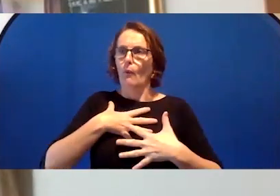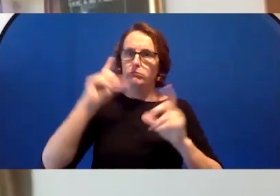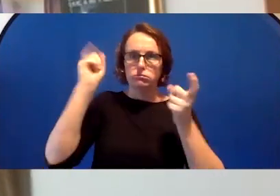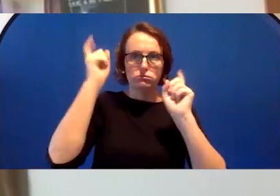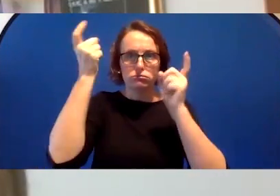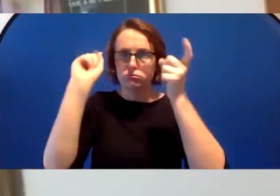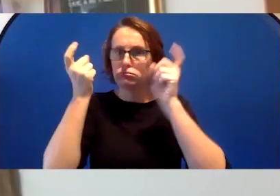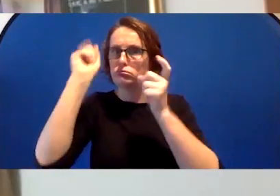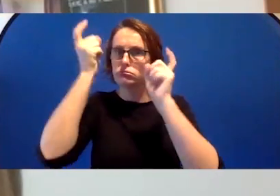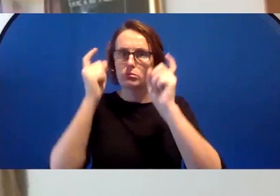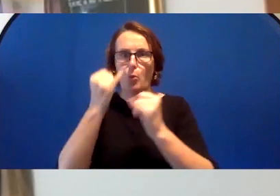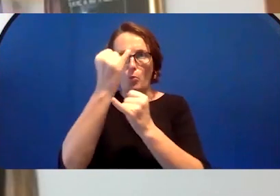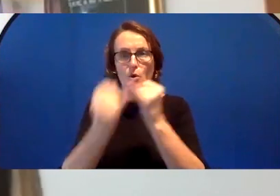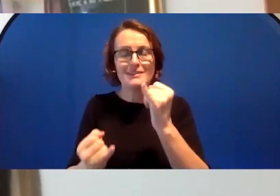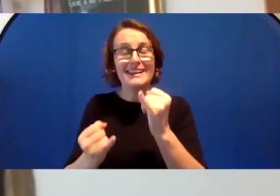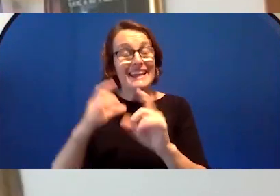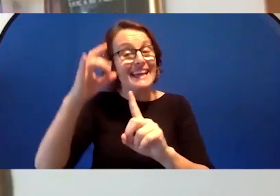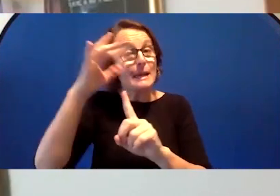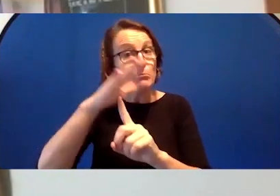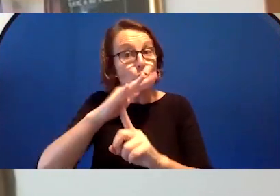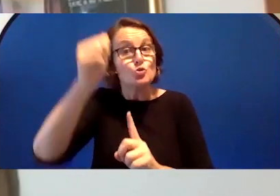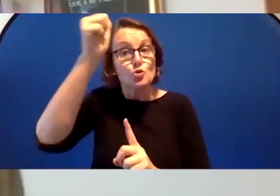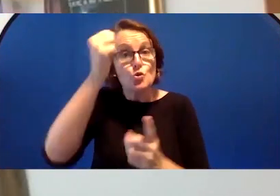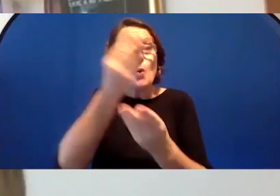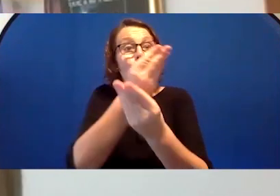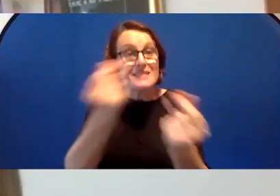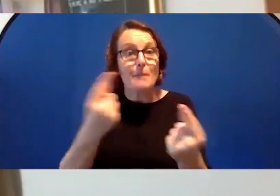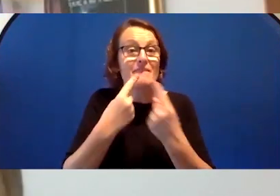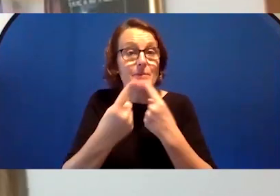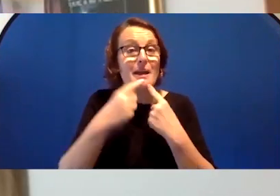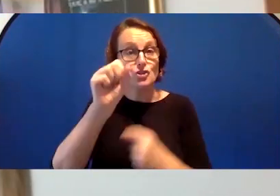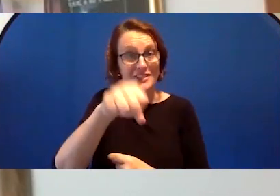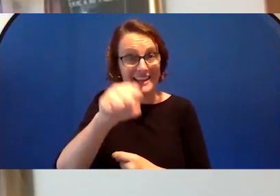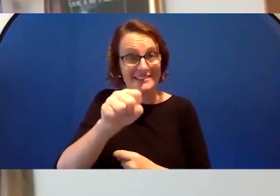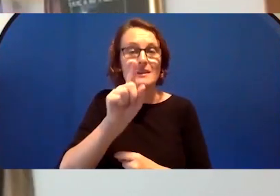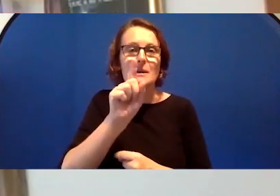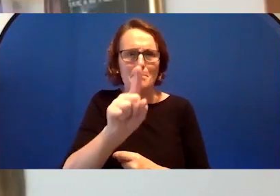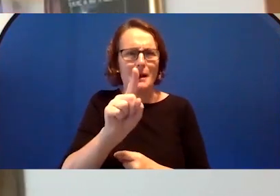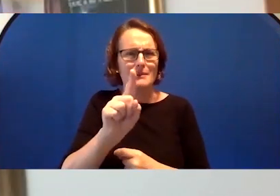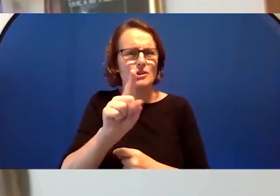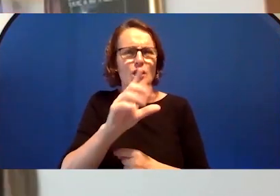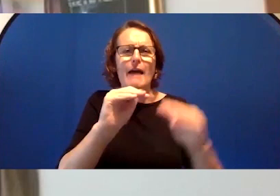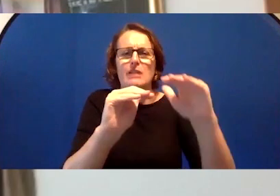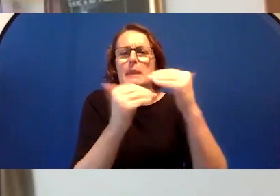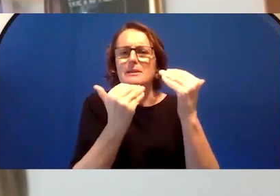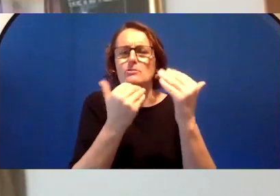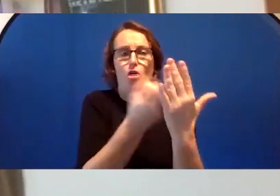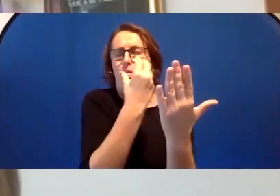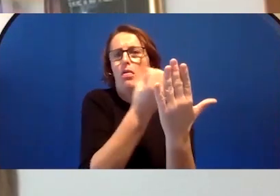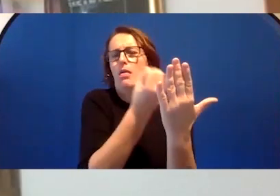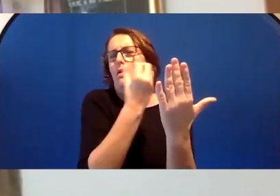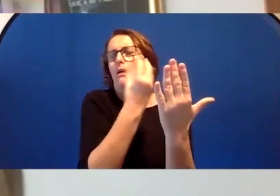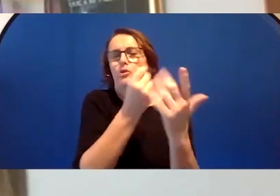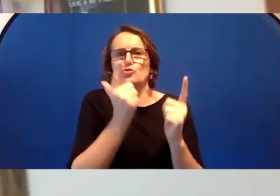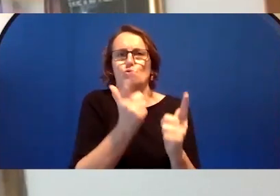definitely important to stay informed, you might find it useful to limit your media intake. That might mean seeking